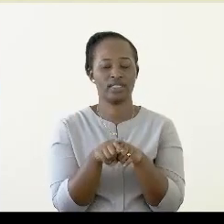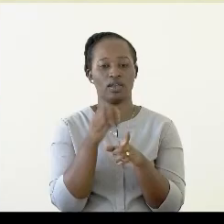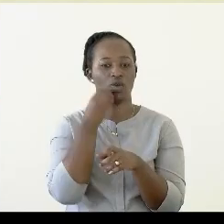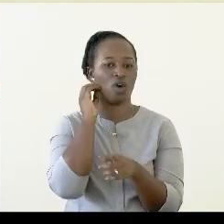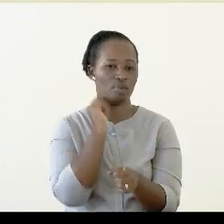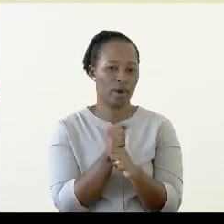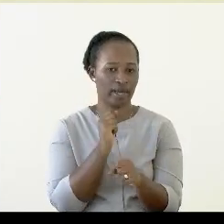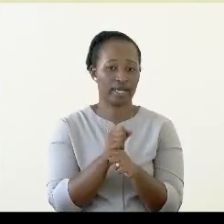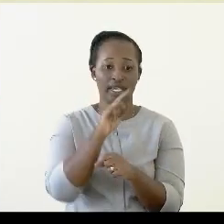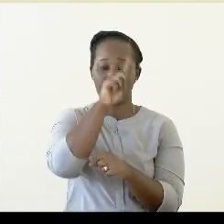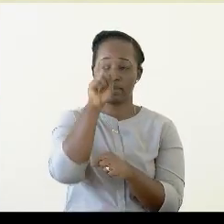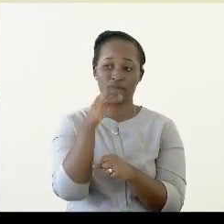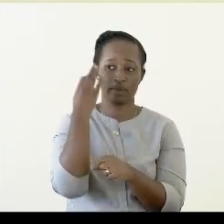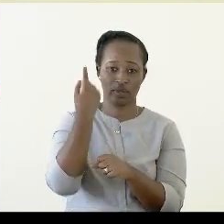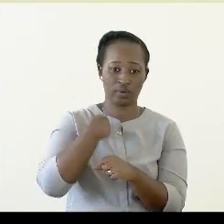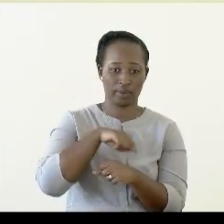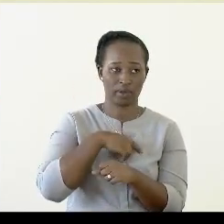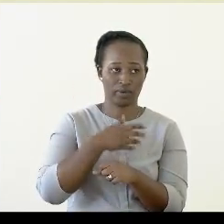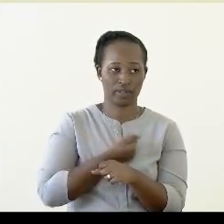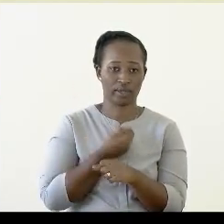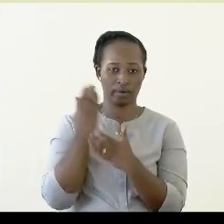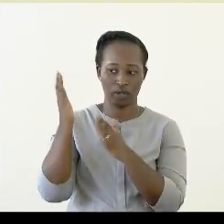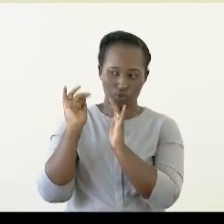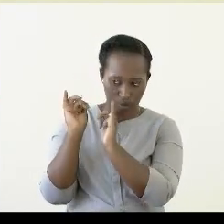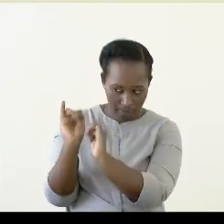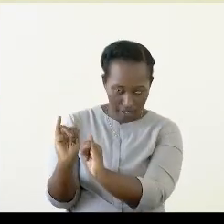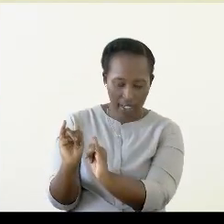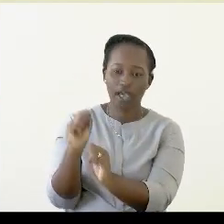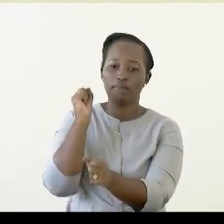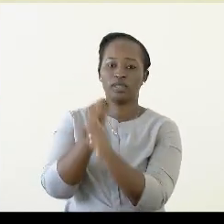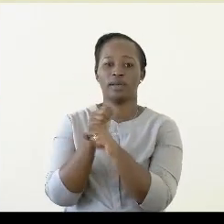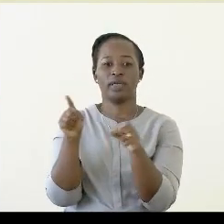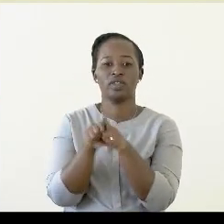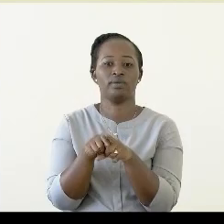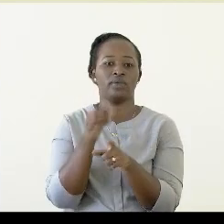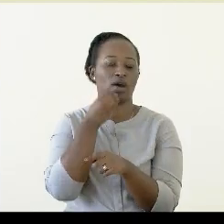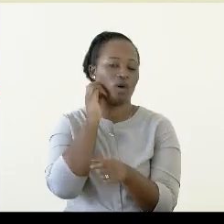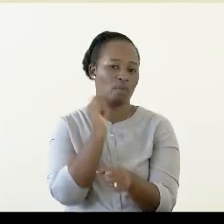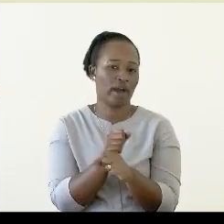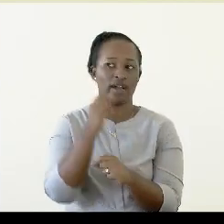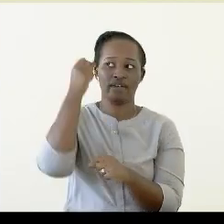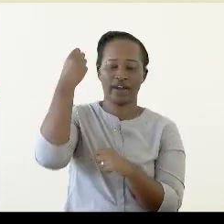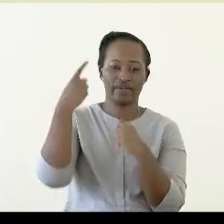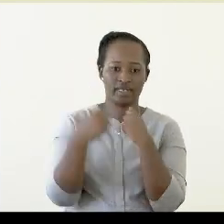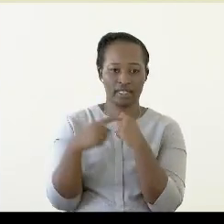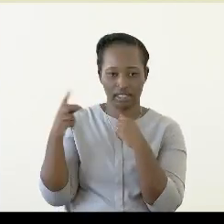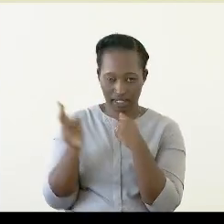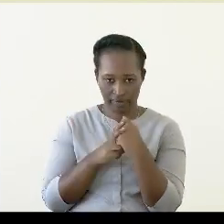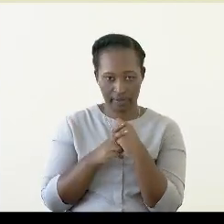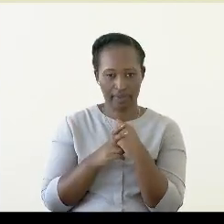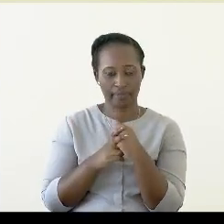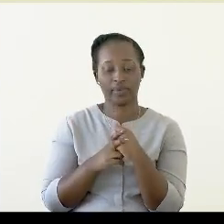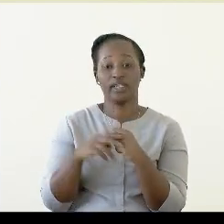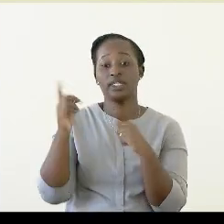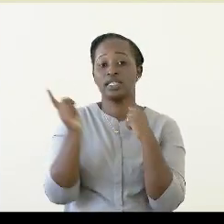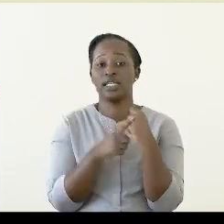3 questions we have here will be done as a homework. 5, 6, and 7. 6 says